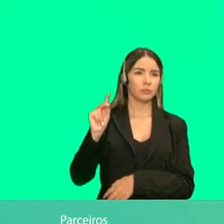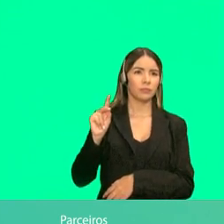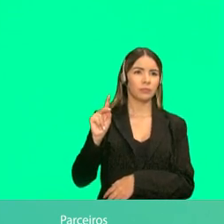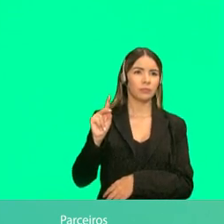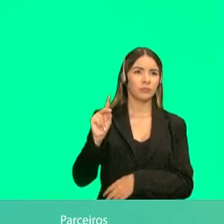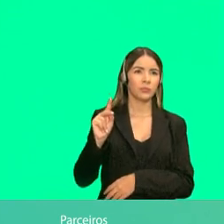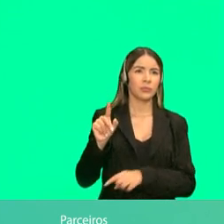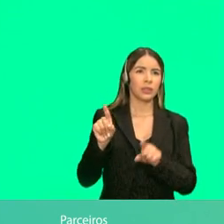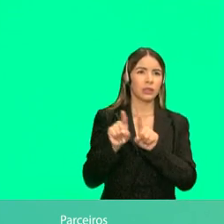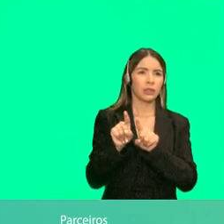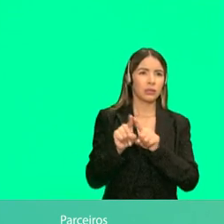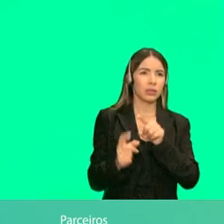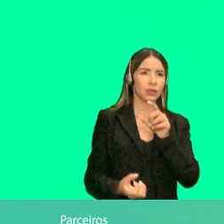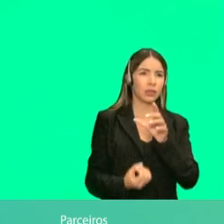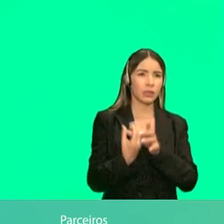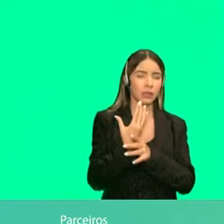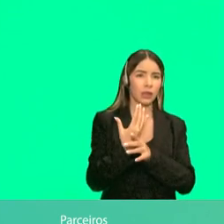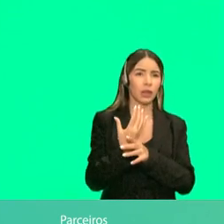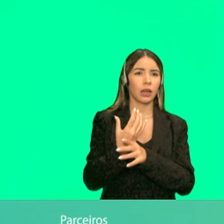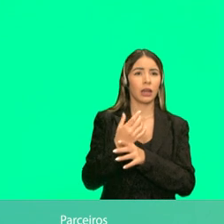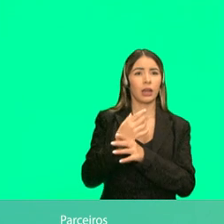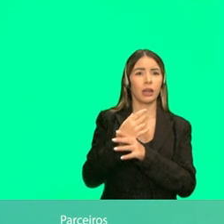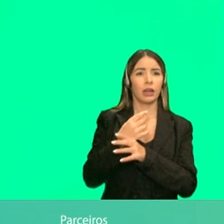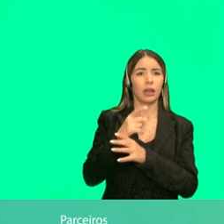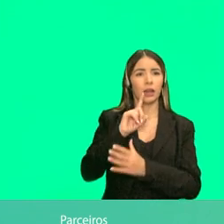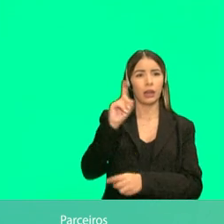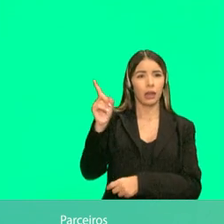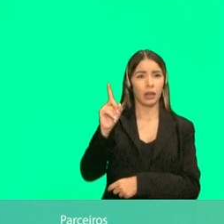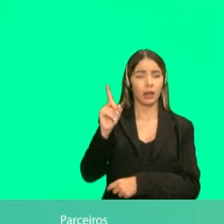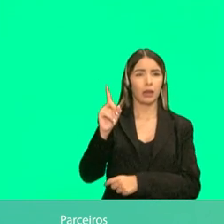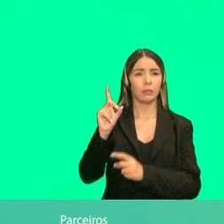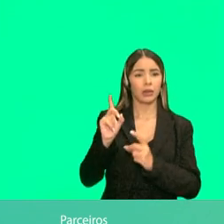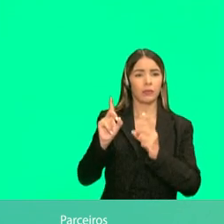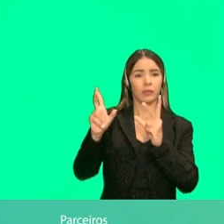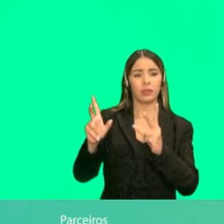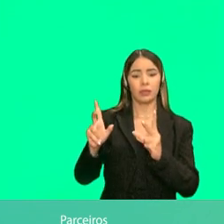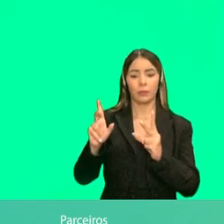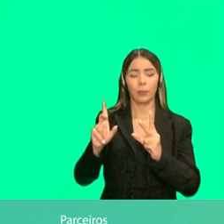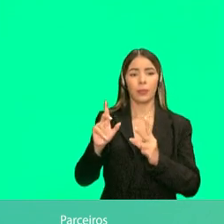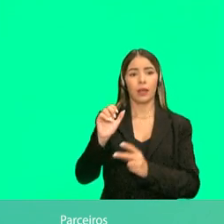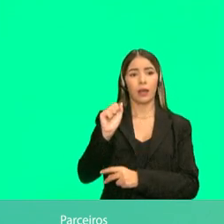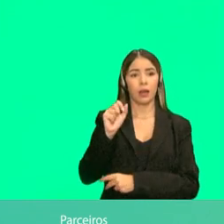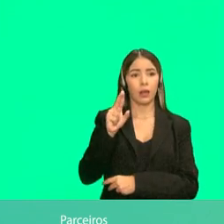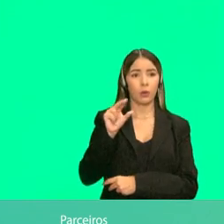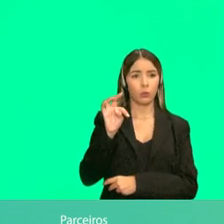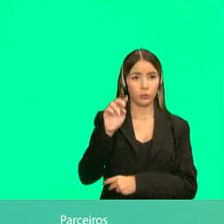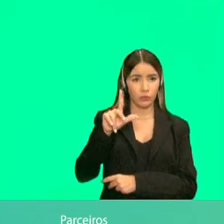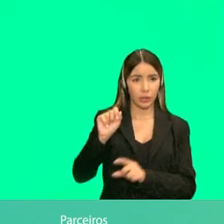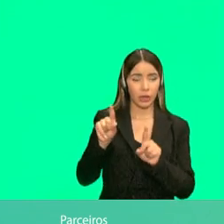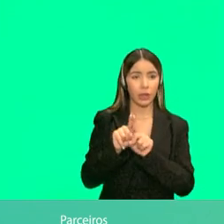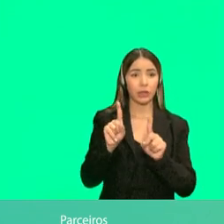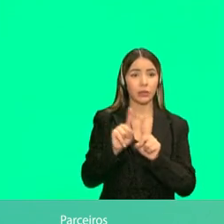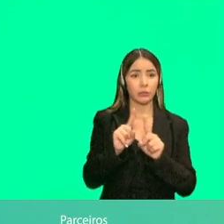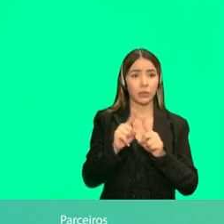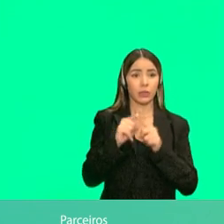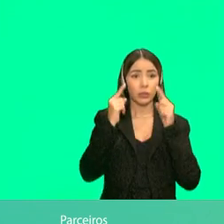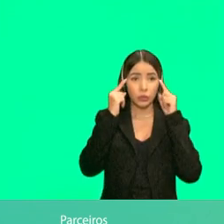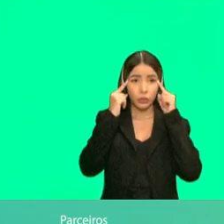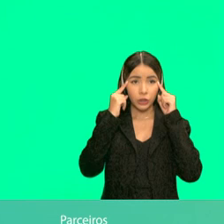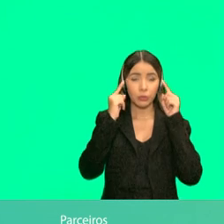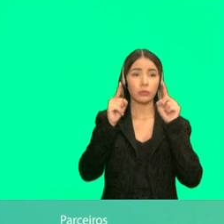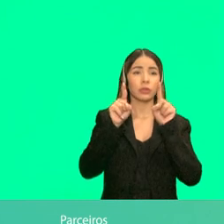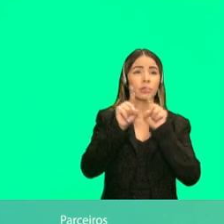ammonia to reduce the emissions of JERA Group. We have another project in Norway, in